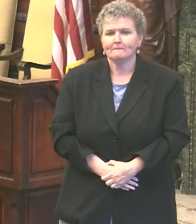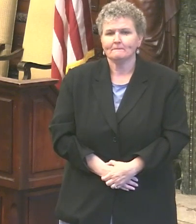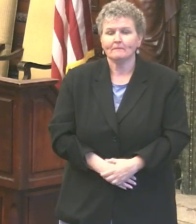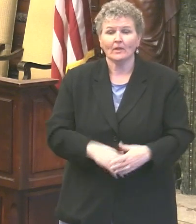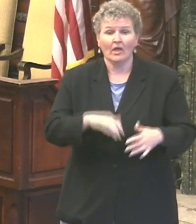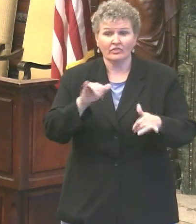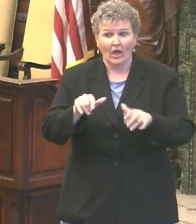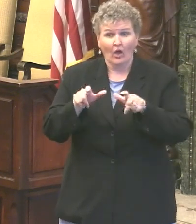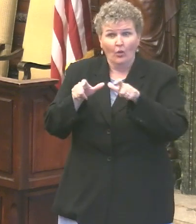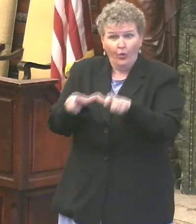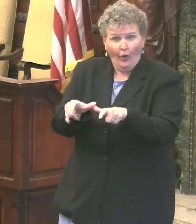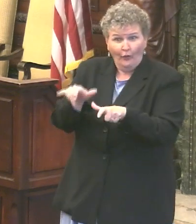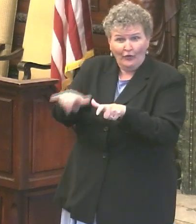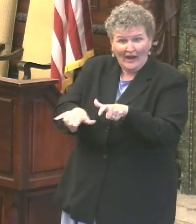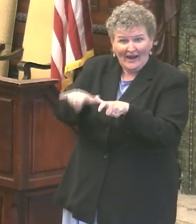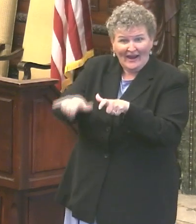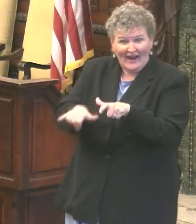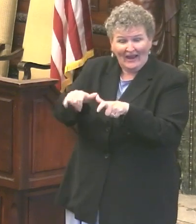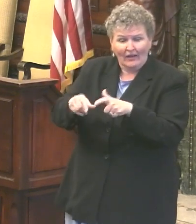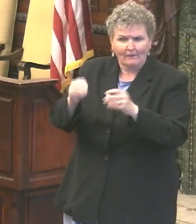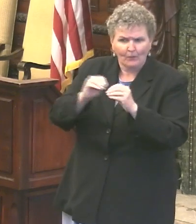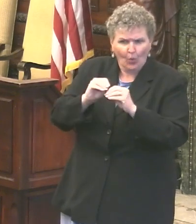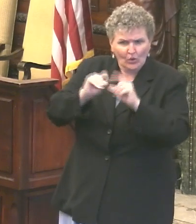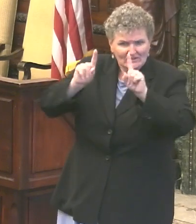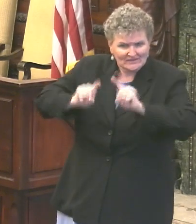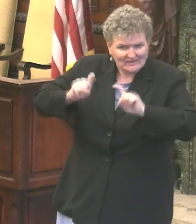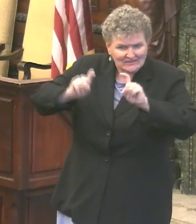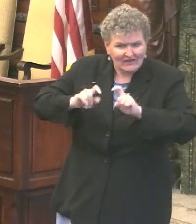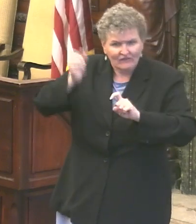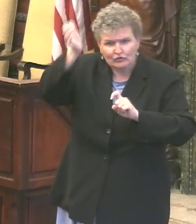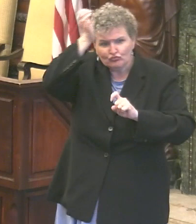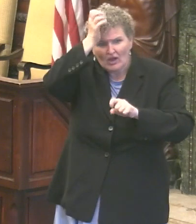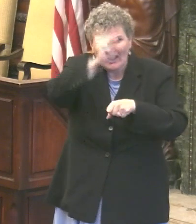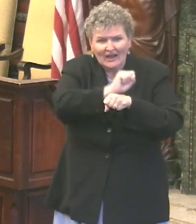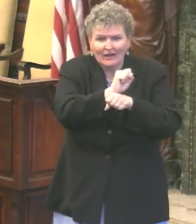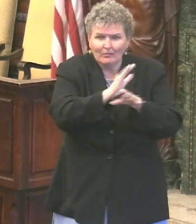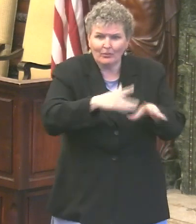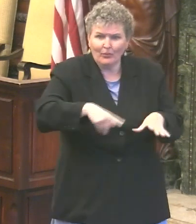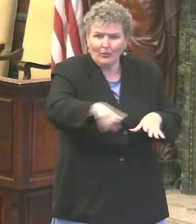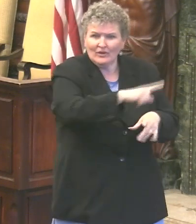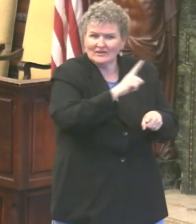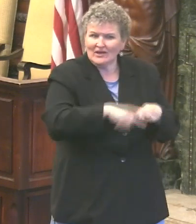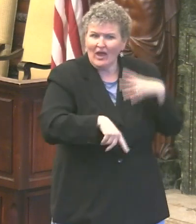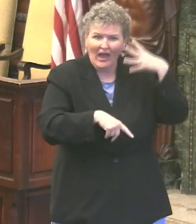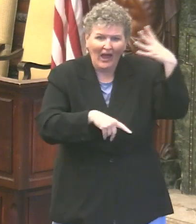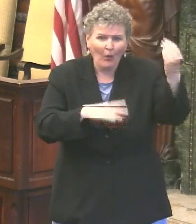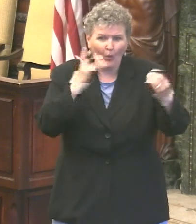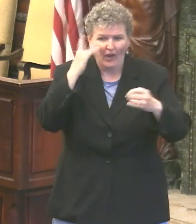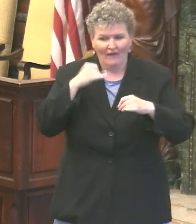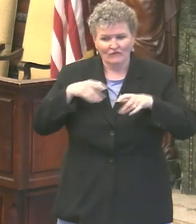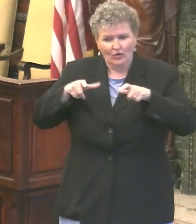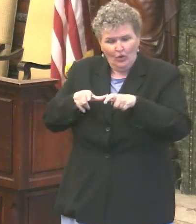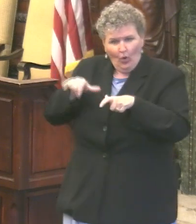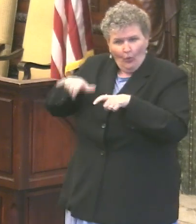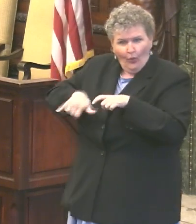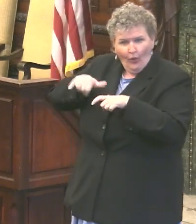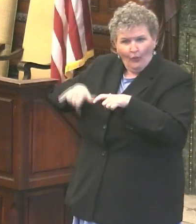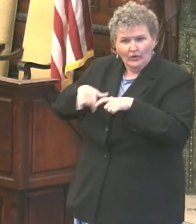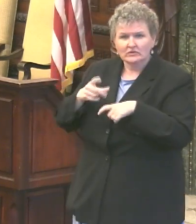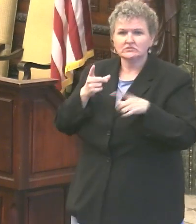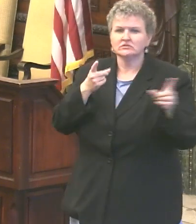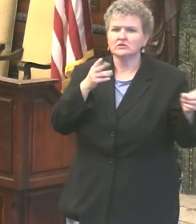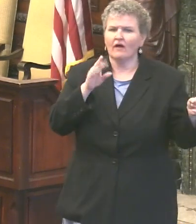for their tests? Is that one of the reasons they're not able to get out and pick up trash? I can't give you a direct answer on that. I don't know if Dr. Farley knows, but I know that